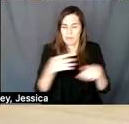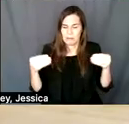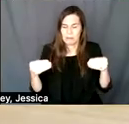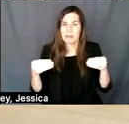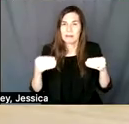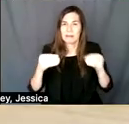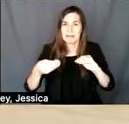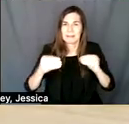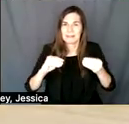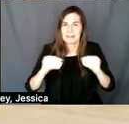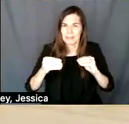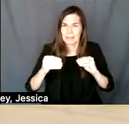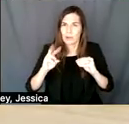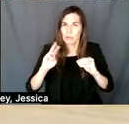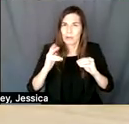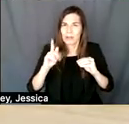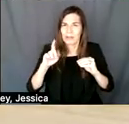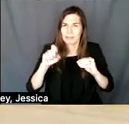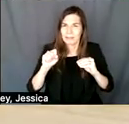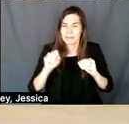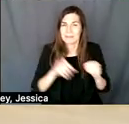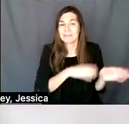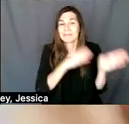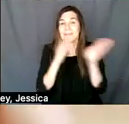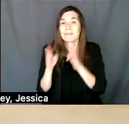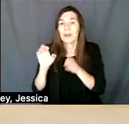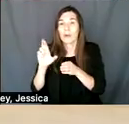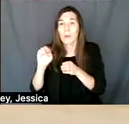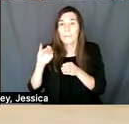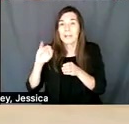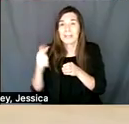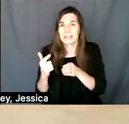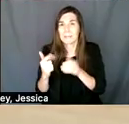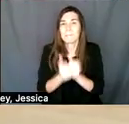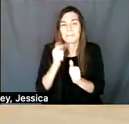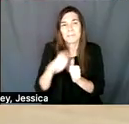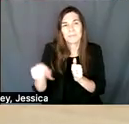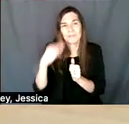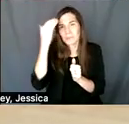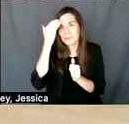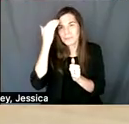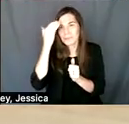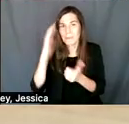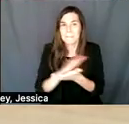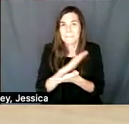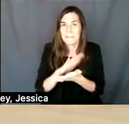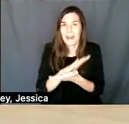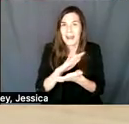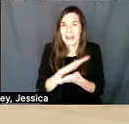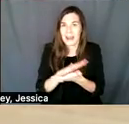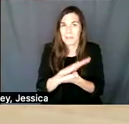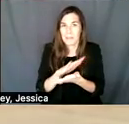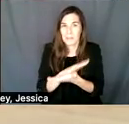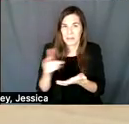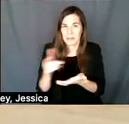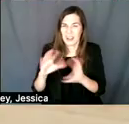are wrinkles. Finally, we have crumpling. Of the three, this might be the most familiar to most of us. By crumpling, I'm specifically referring to